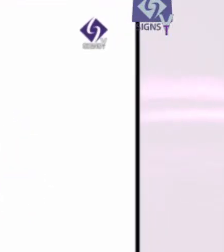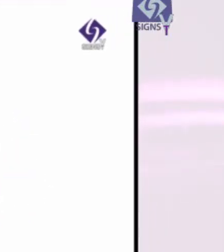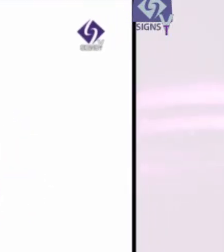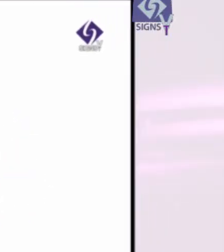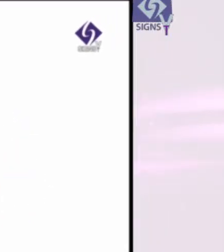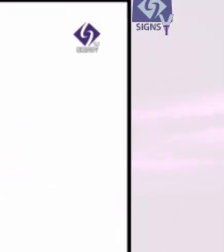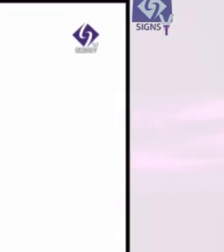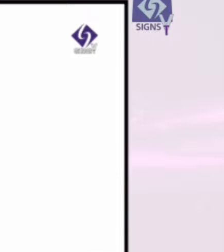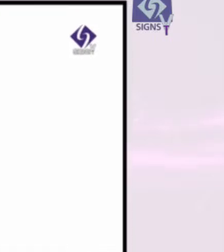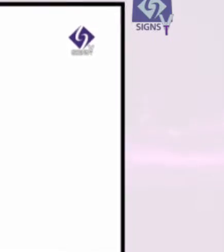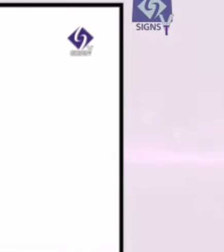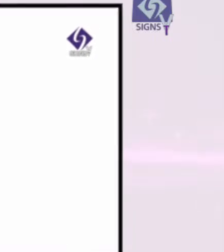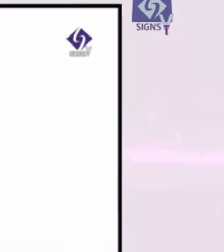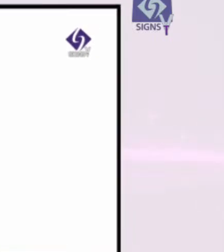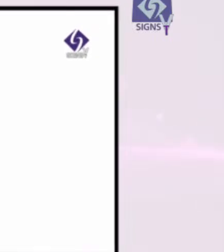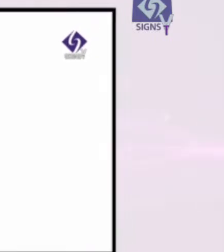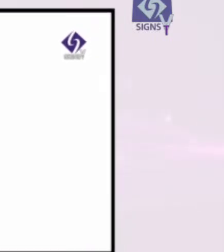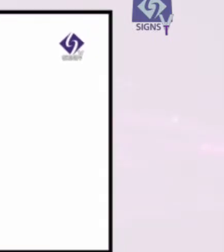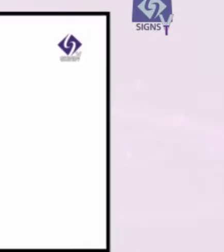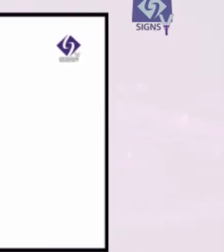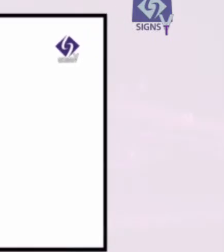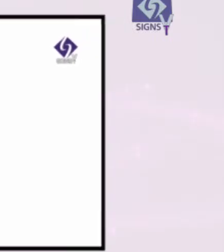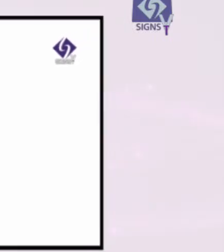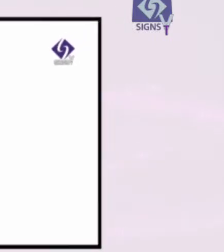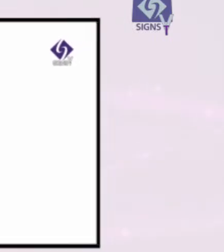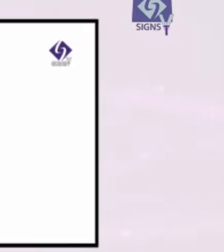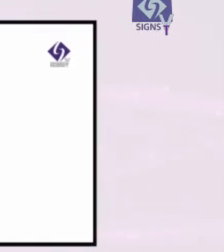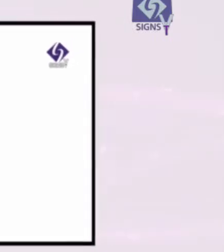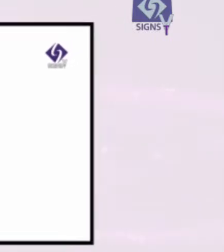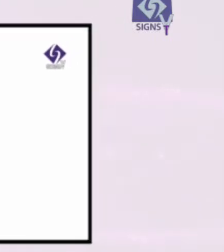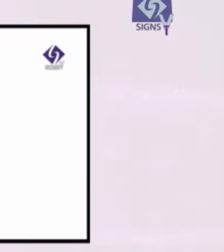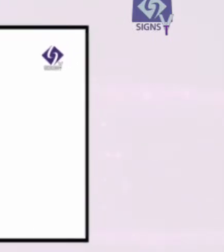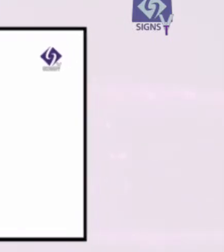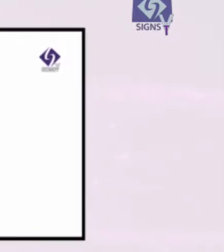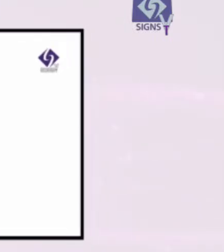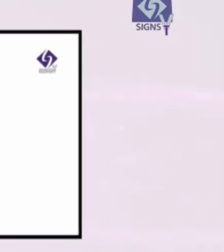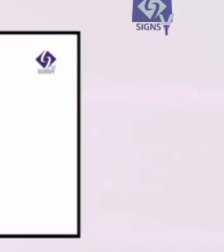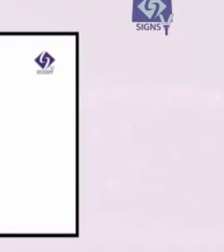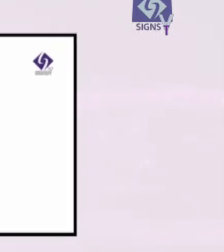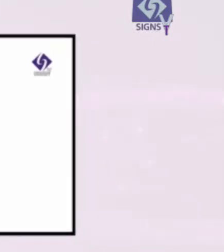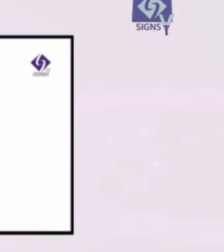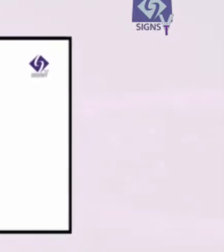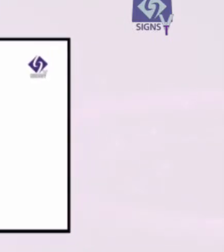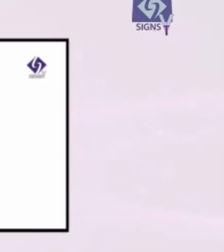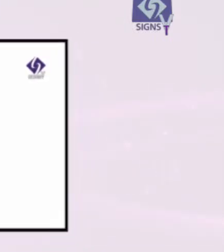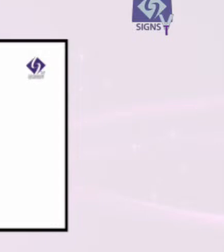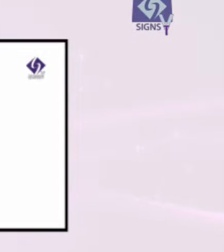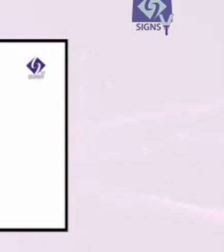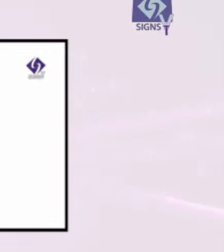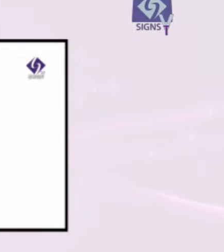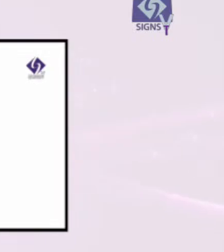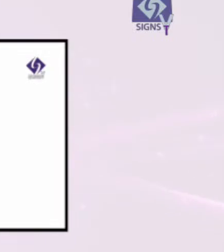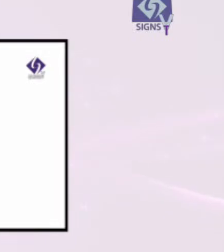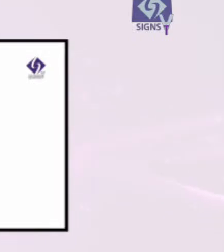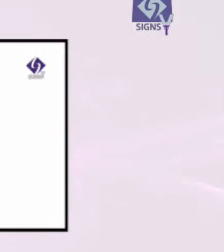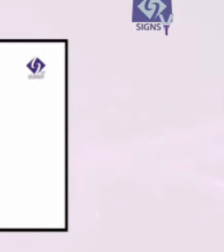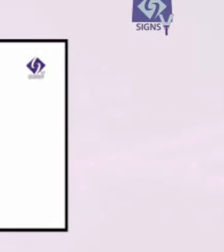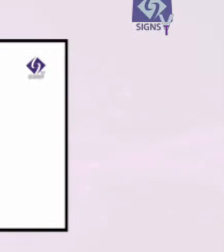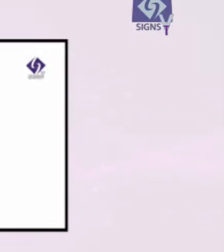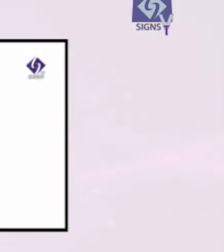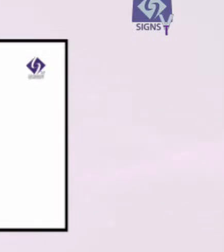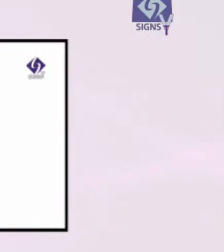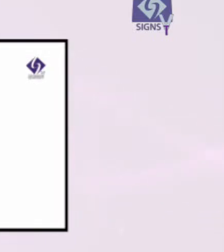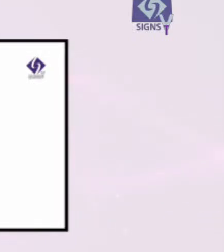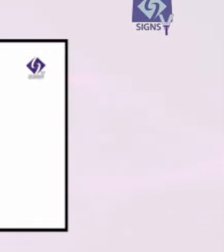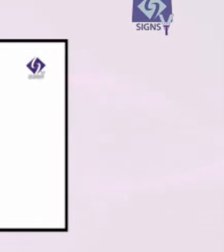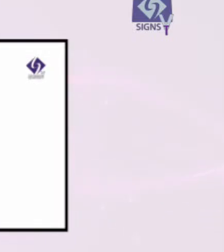harness their talents by supporting their creativity and, by extension, reducing discrimination, social stigma, and